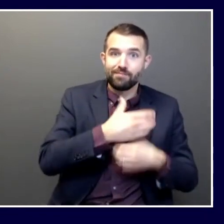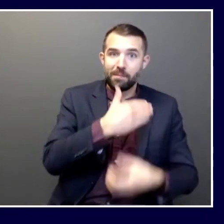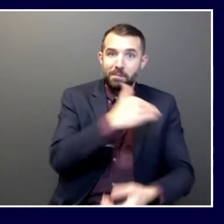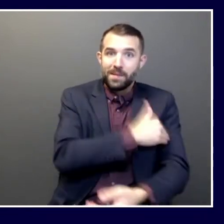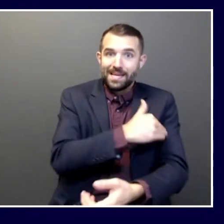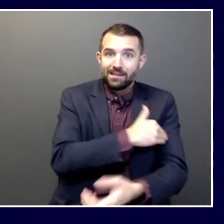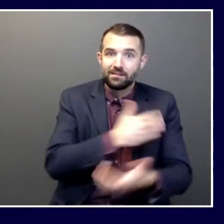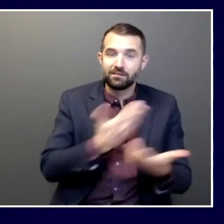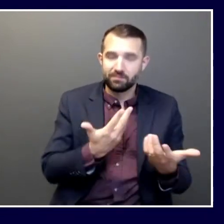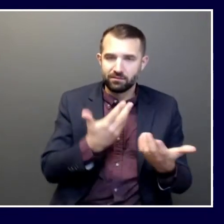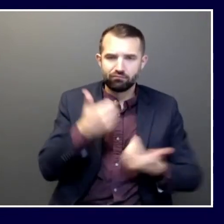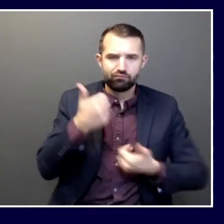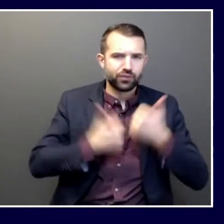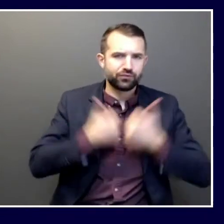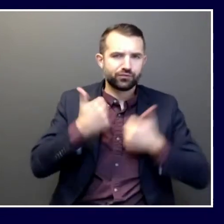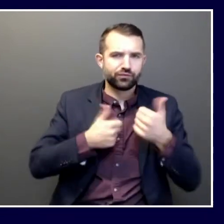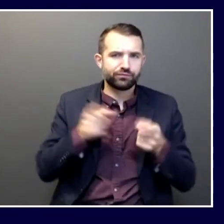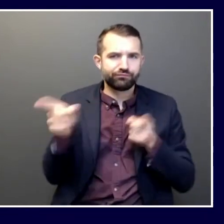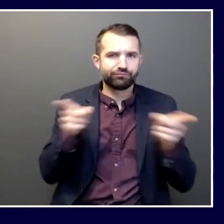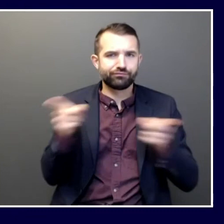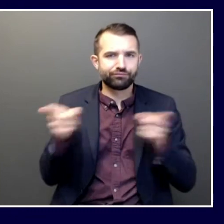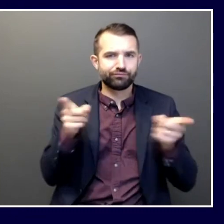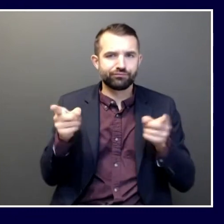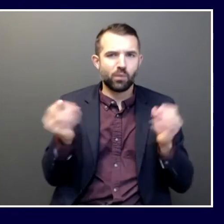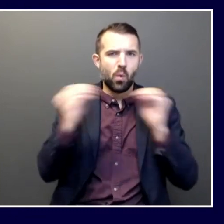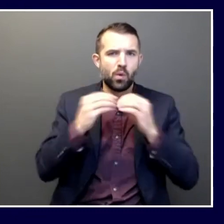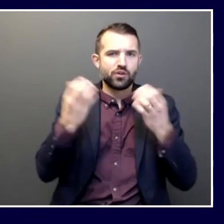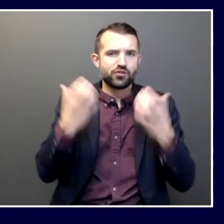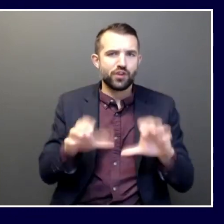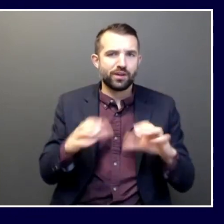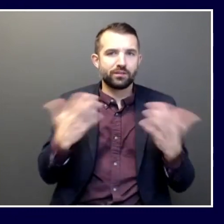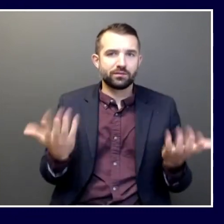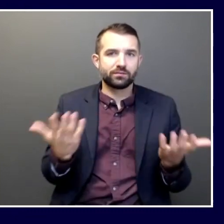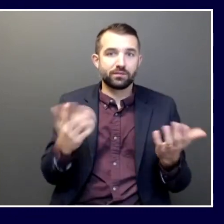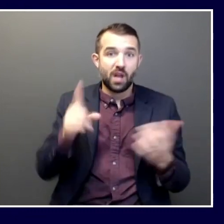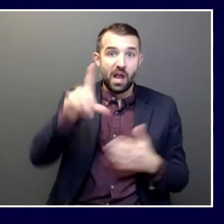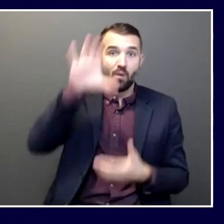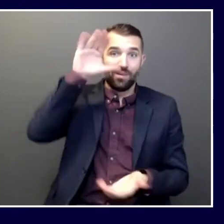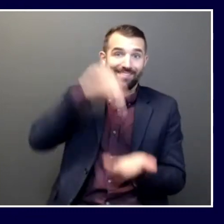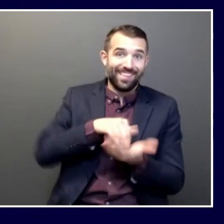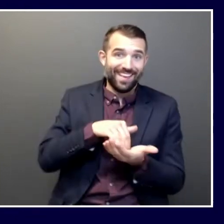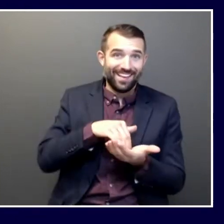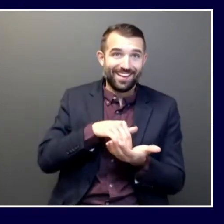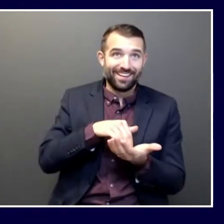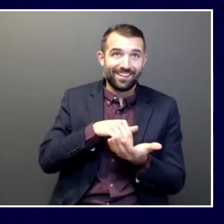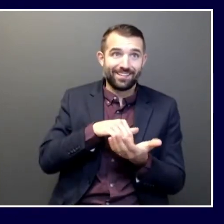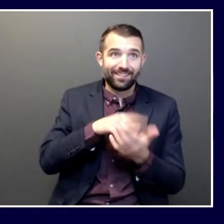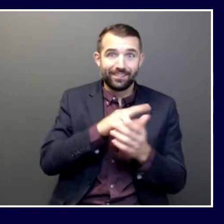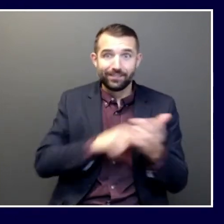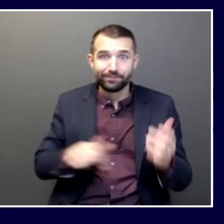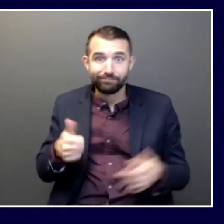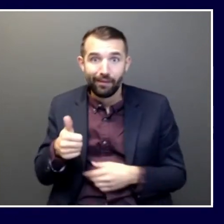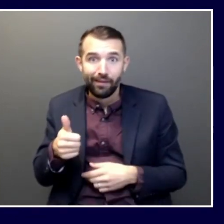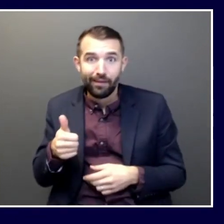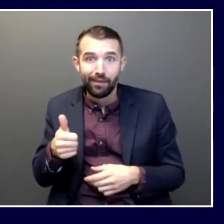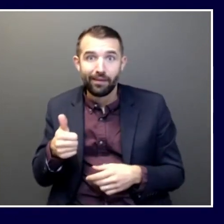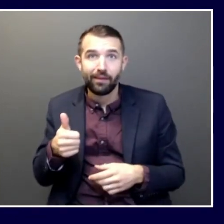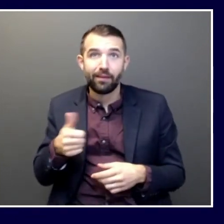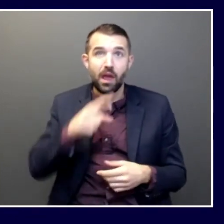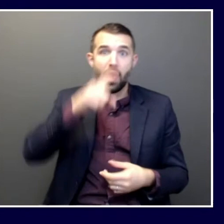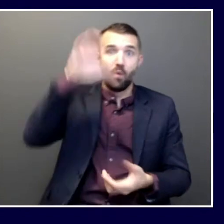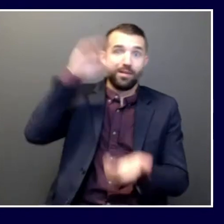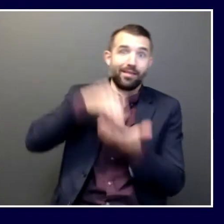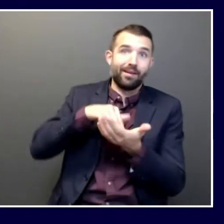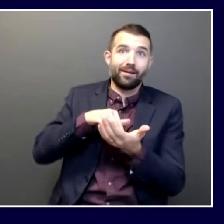itself, where the risk is around 150 cases per every 100,000? To me, it's